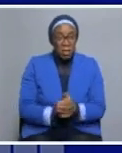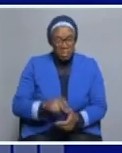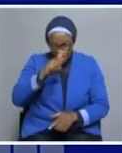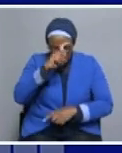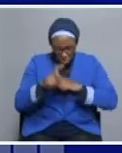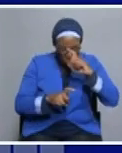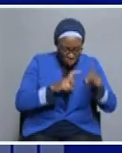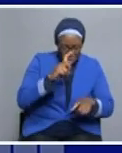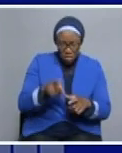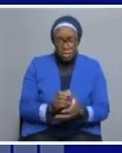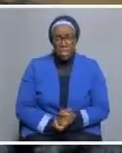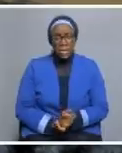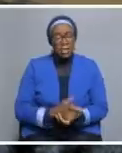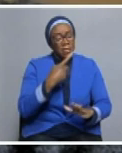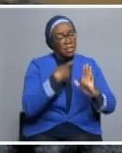this a strong argument?